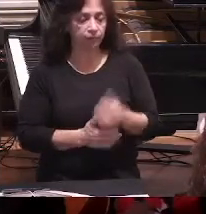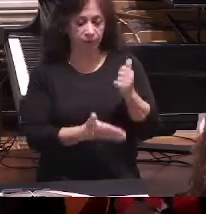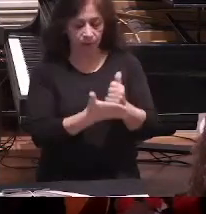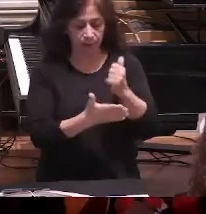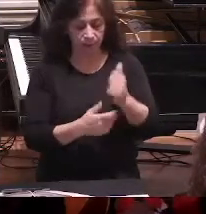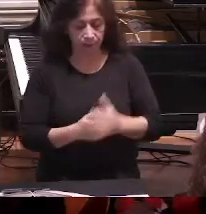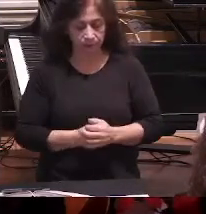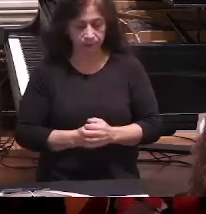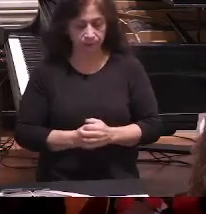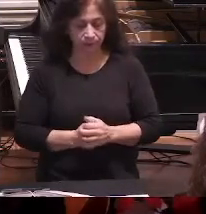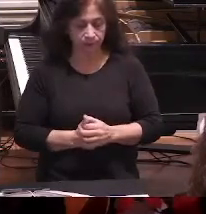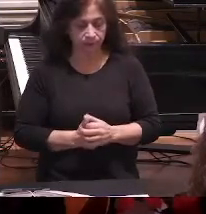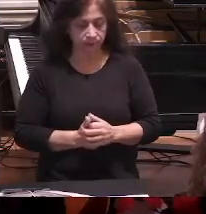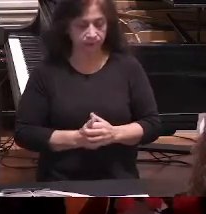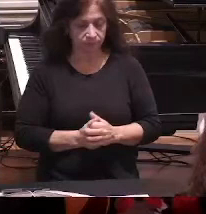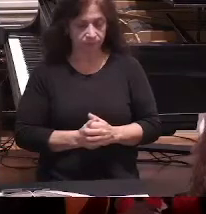Amen.